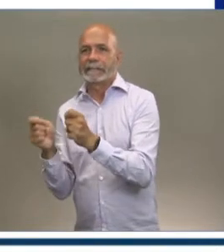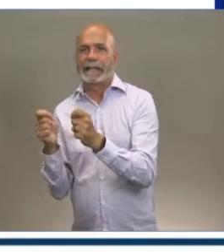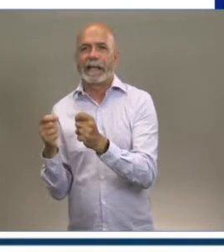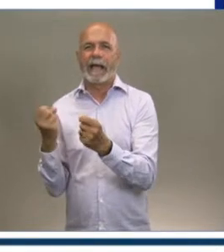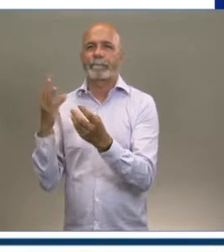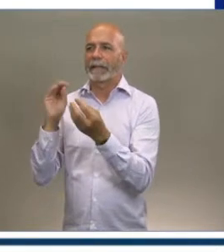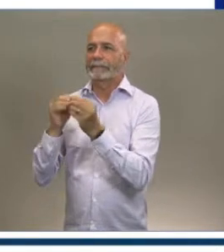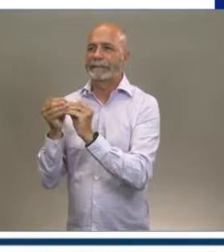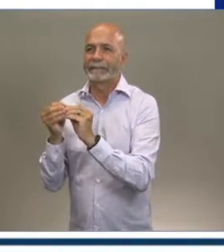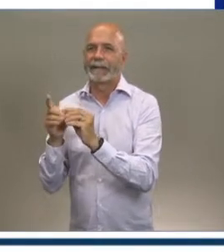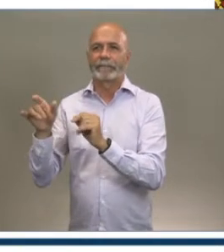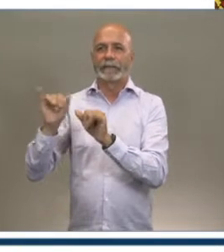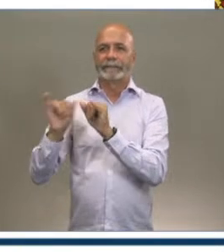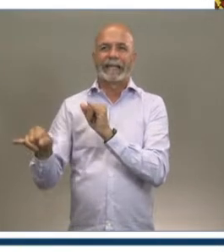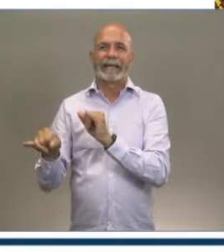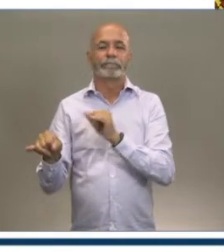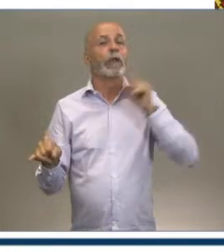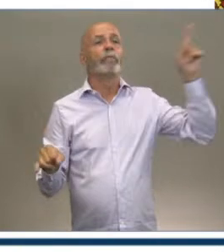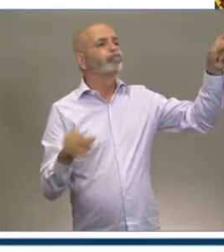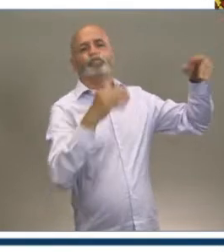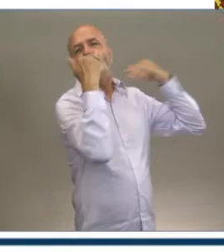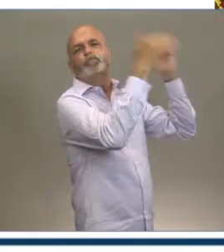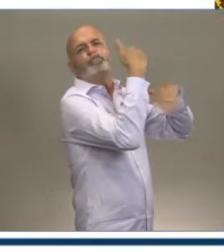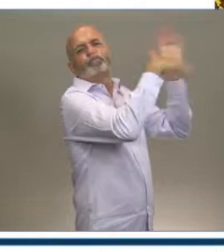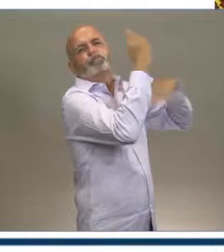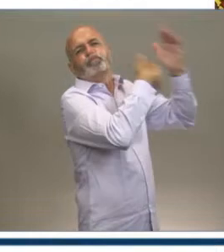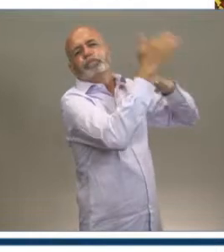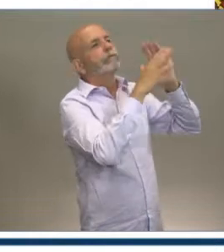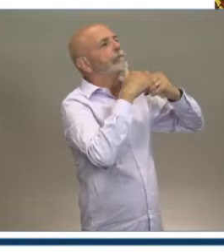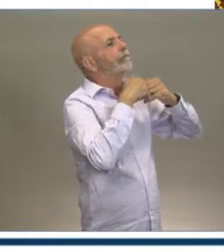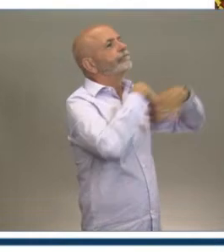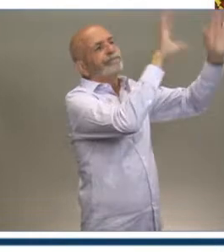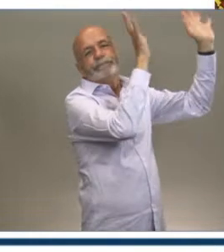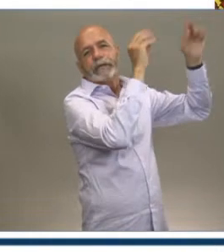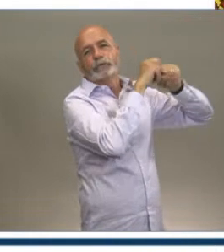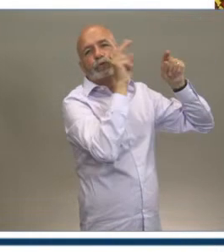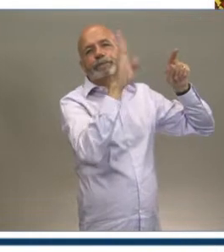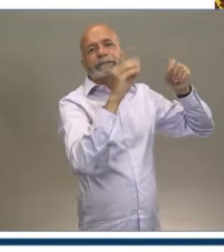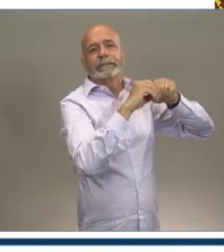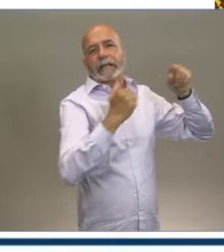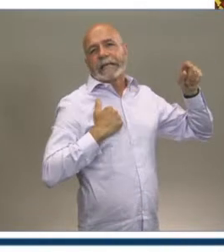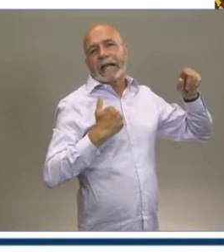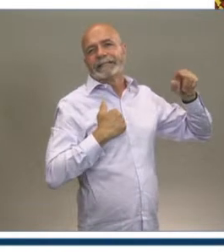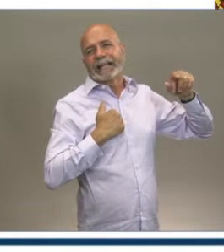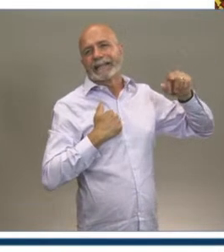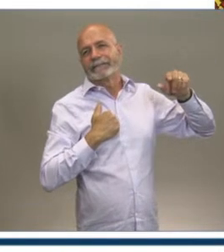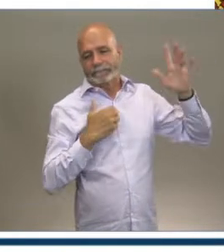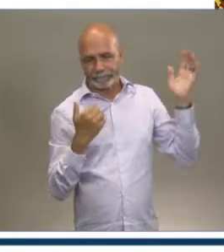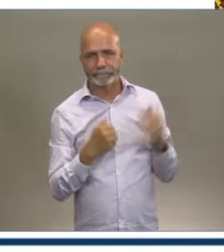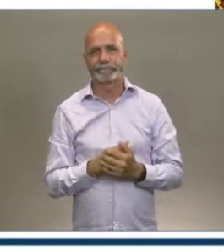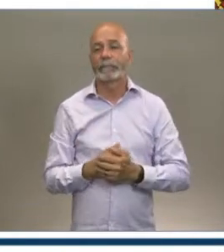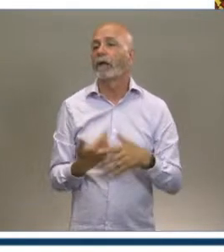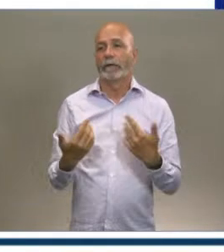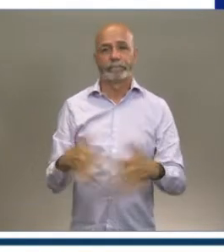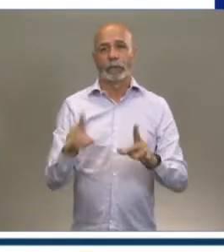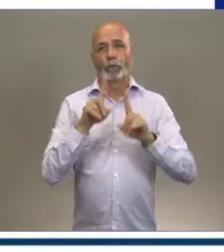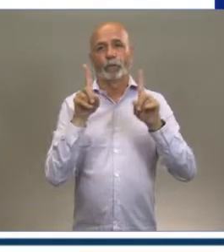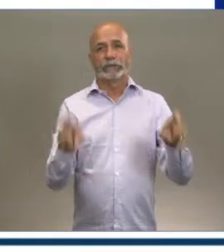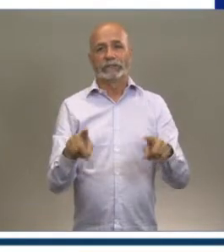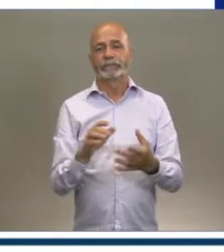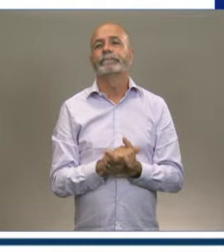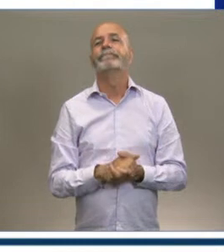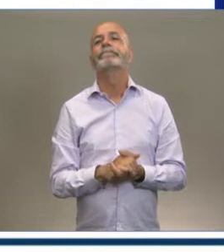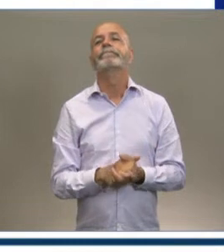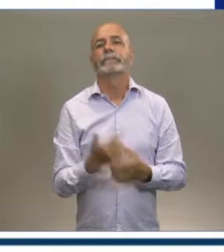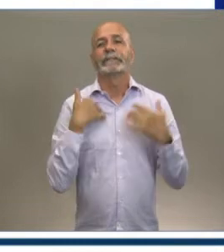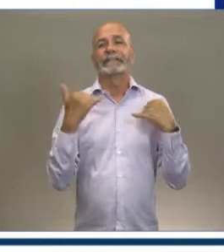rest of Canada. And that's all the time we have for questions today. Go ahead, Premier. Thank you. We are excited to welcome our Atlantic